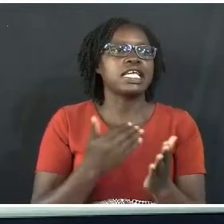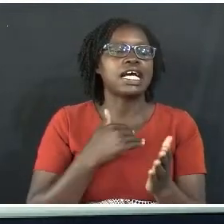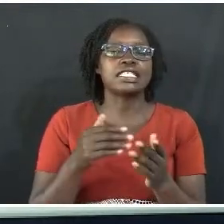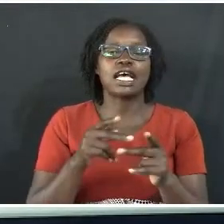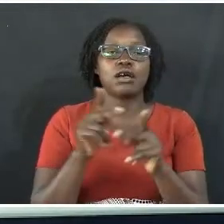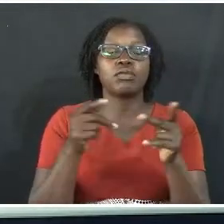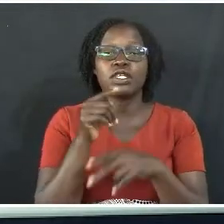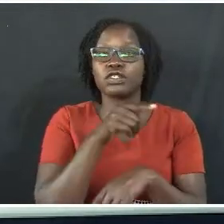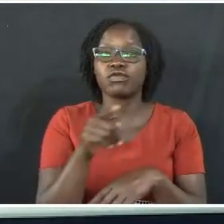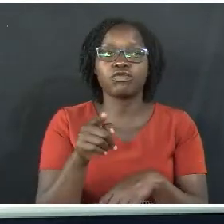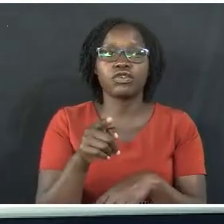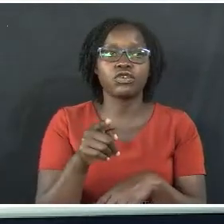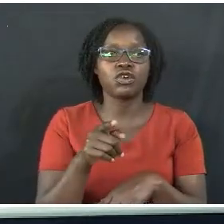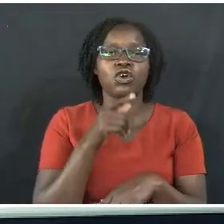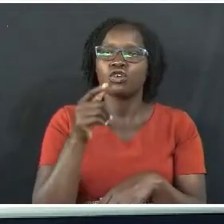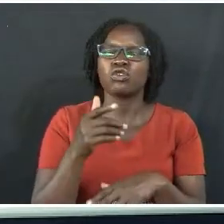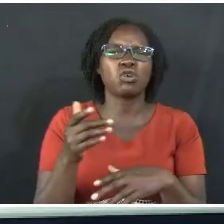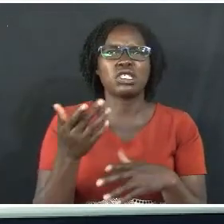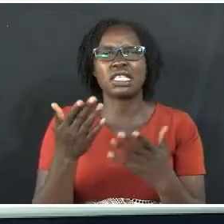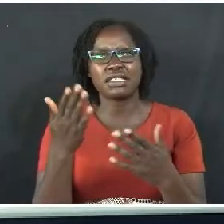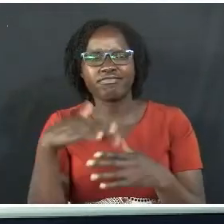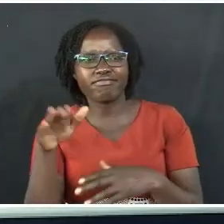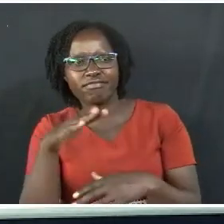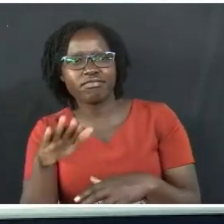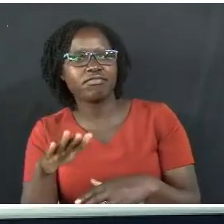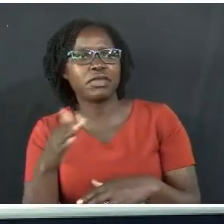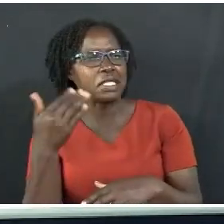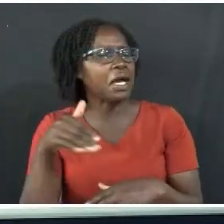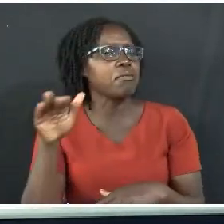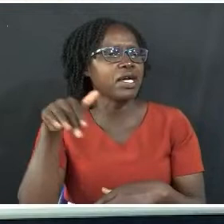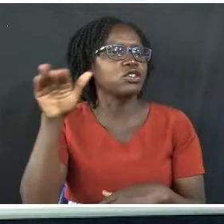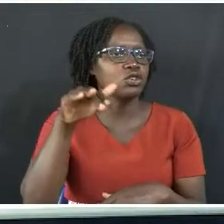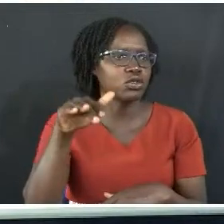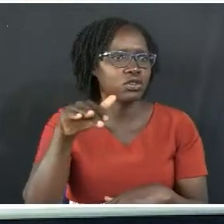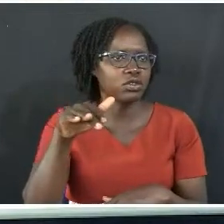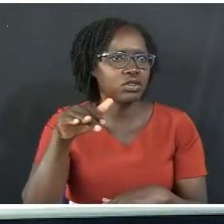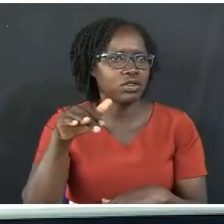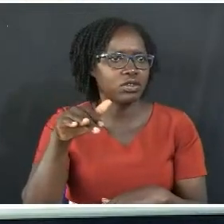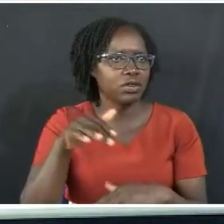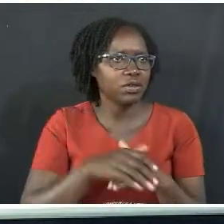you. Not a flat, but a mansion.